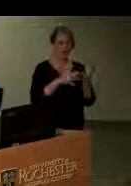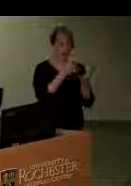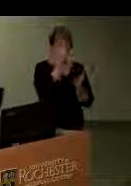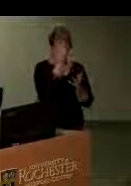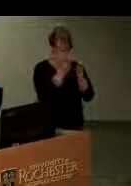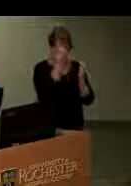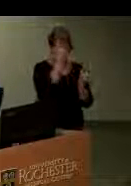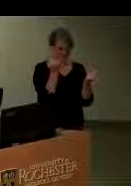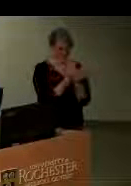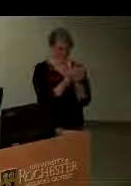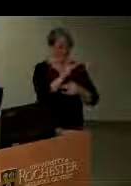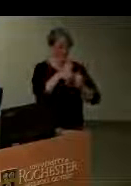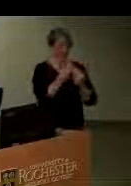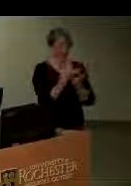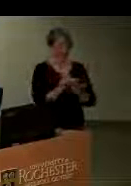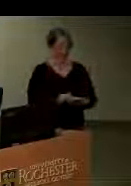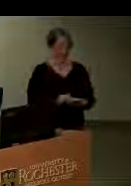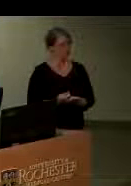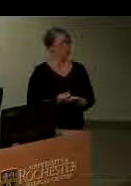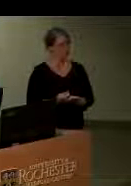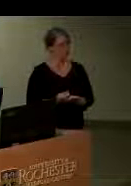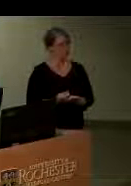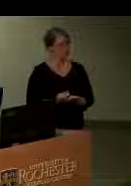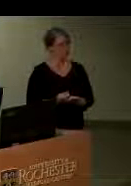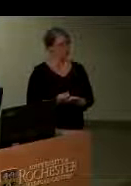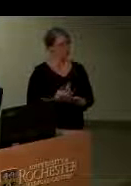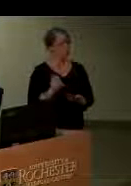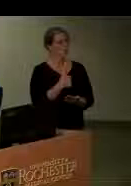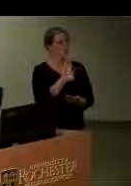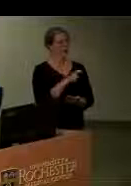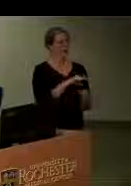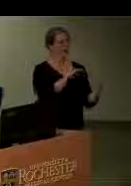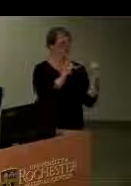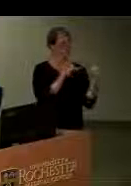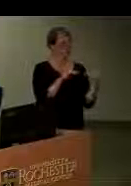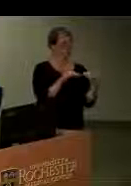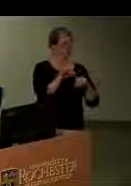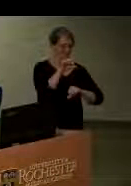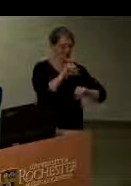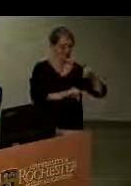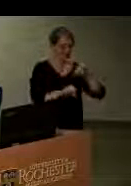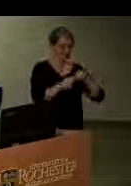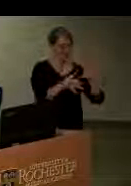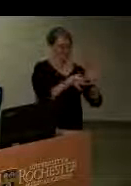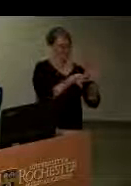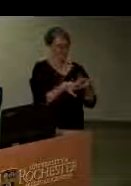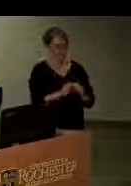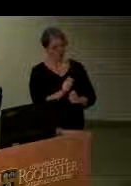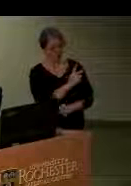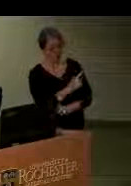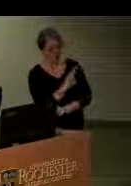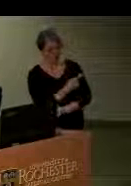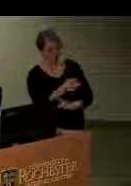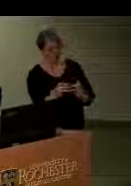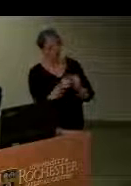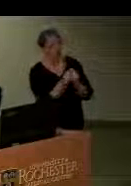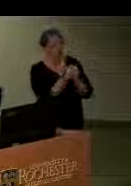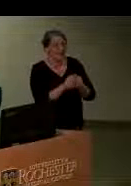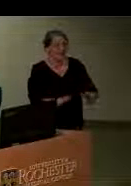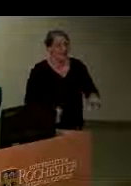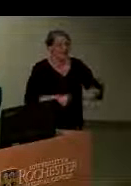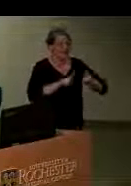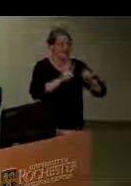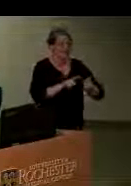of facts. And so we had to teach science linked to patients without